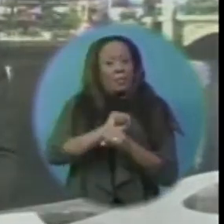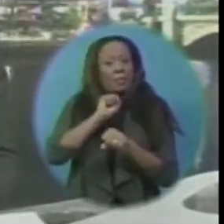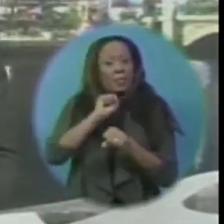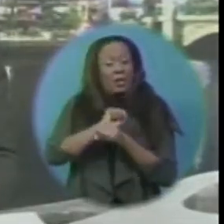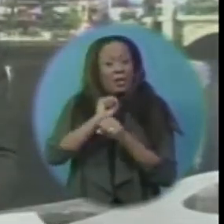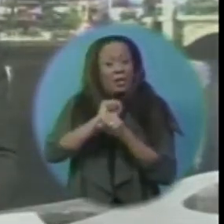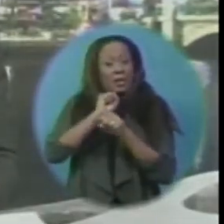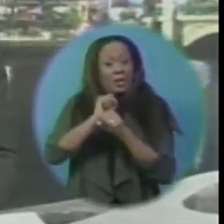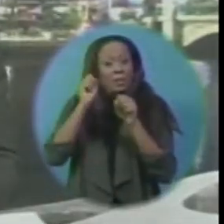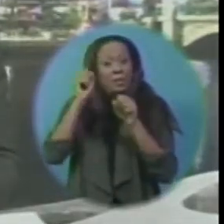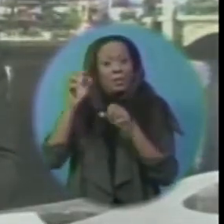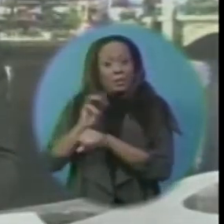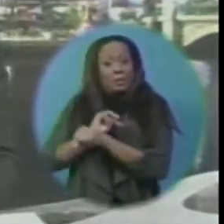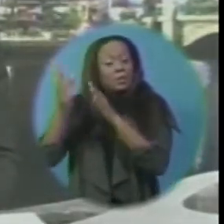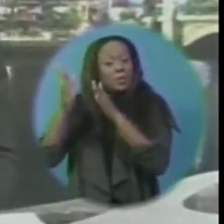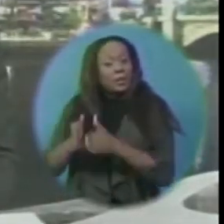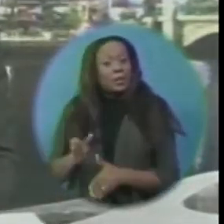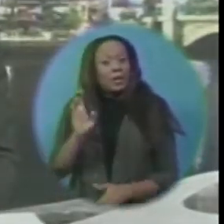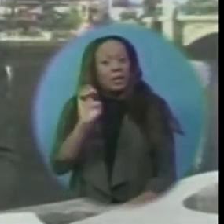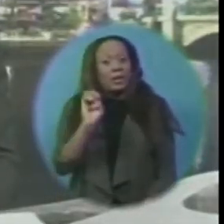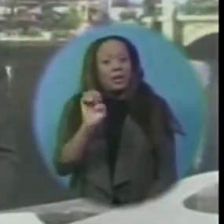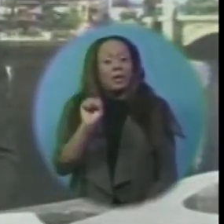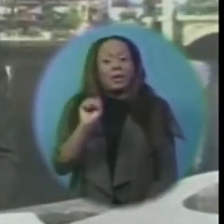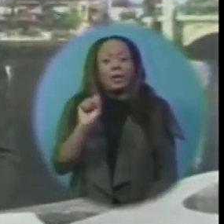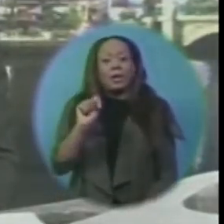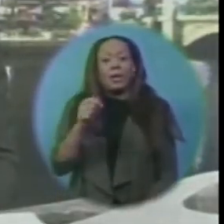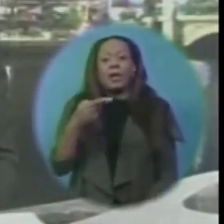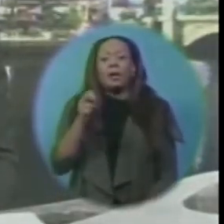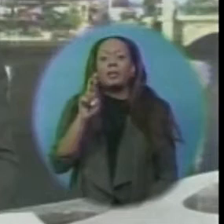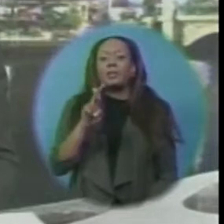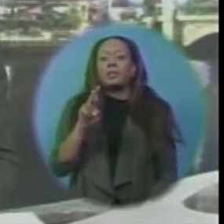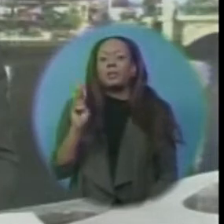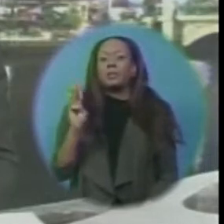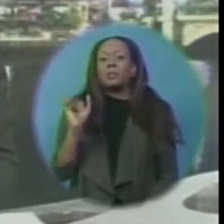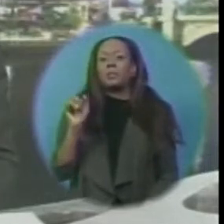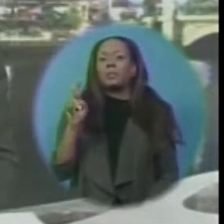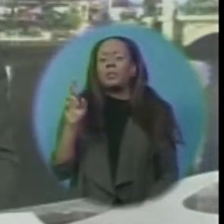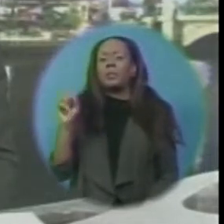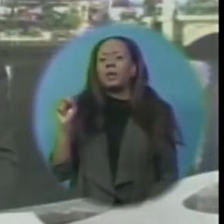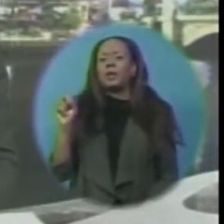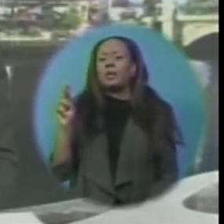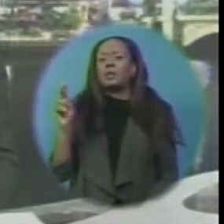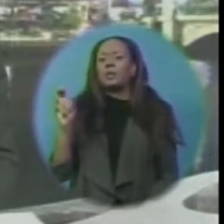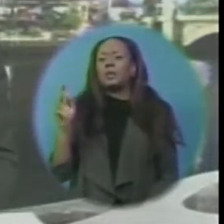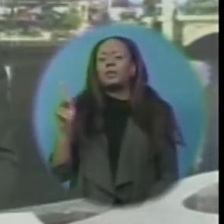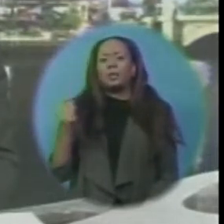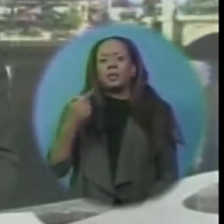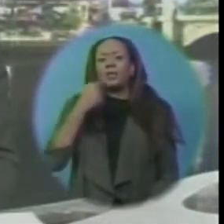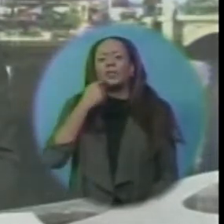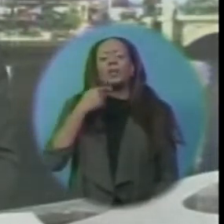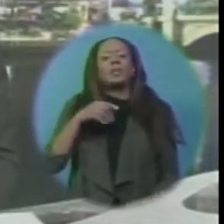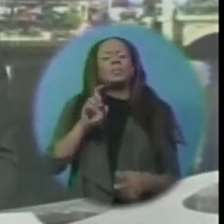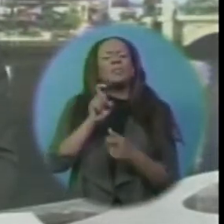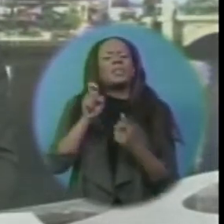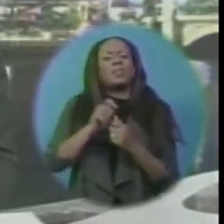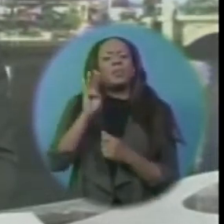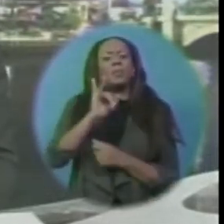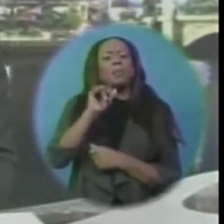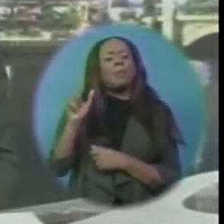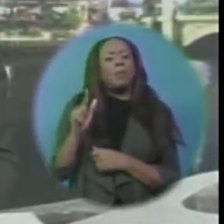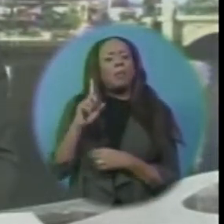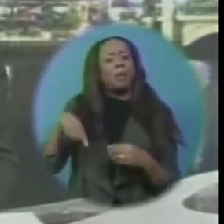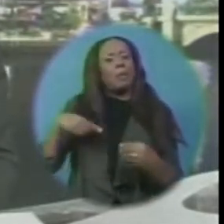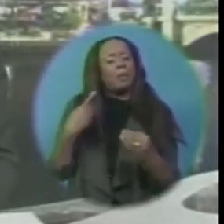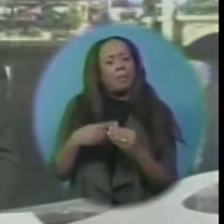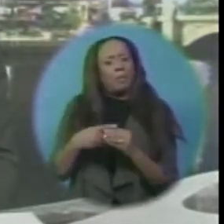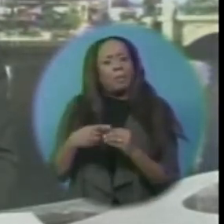Senator Dr. Esther Bayar-Suku, says the Criminal Record Rehabilitation Offenders Bill before the Senate is about giving people